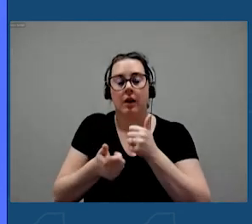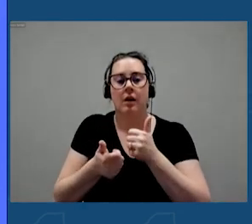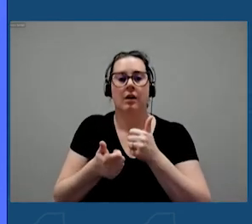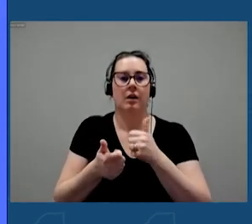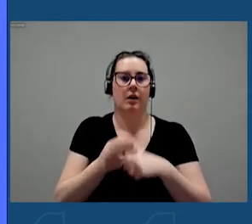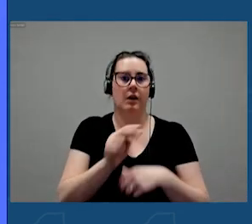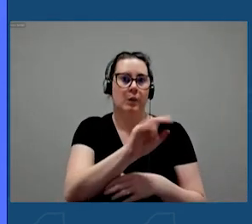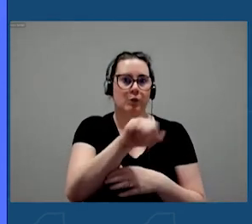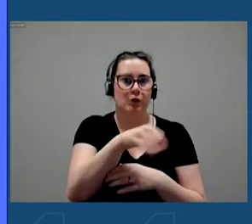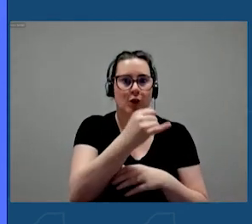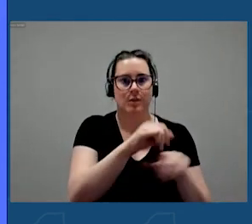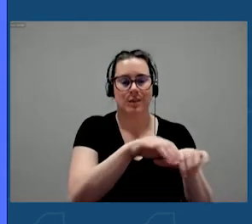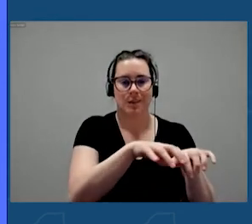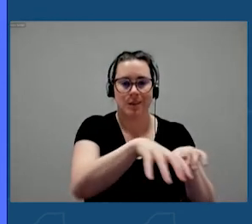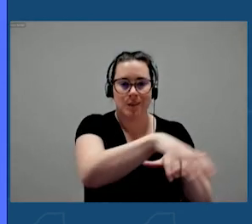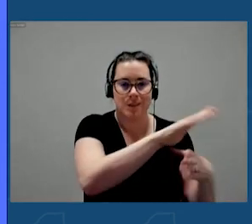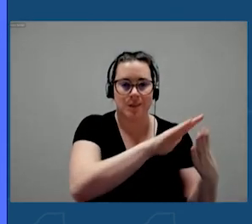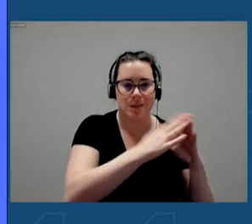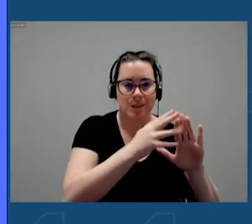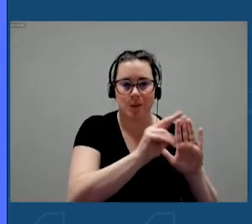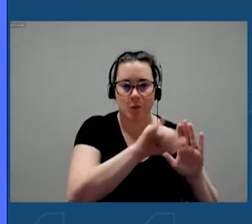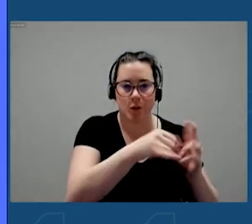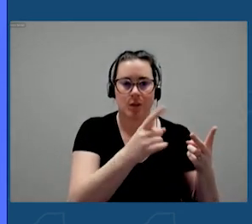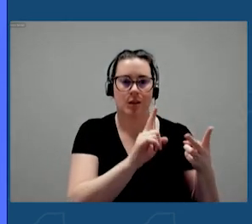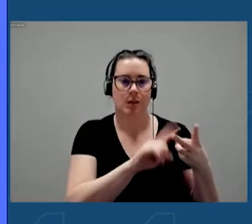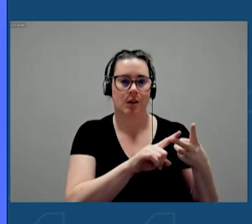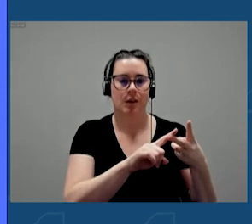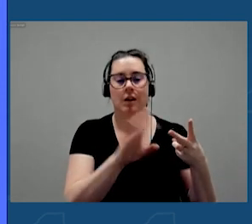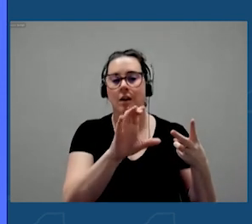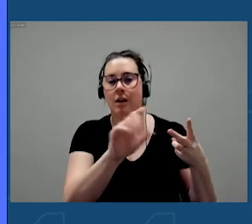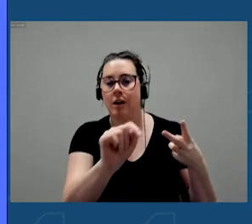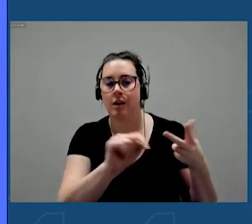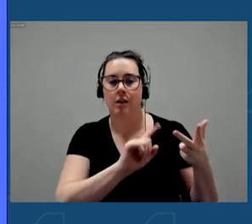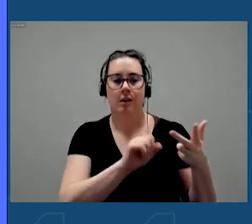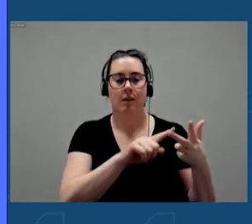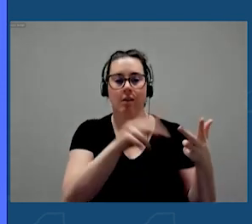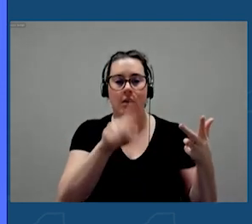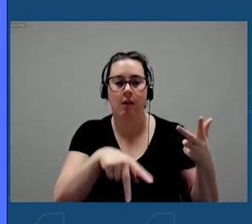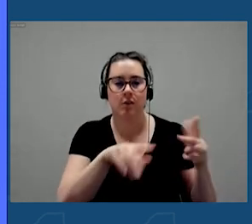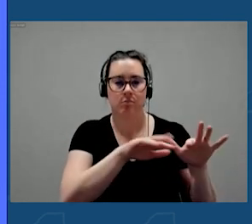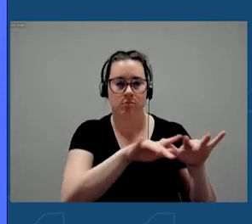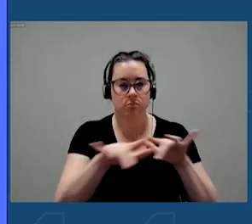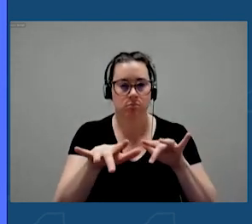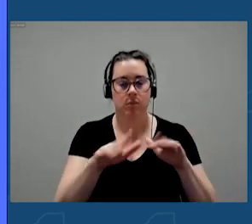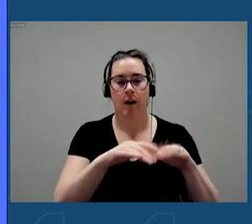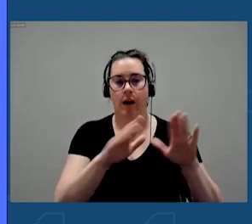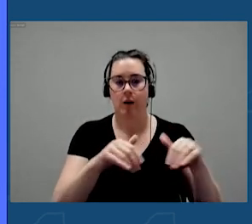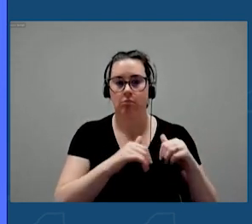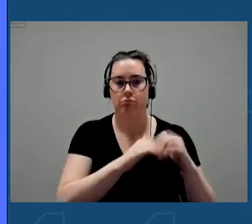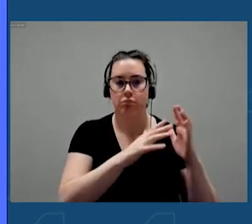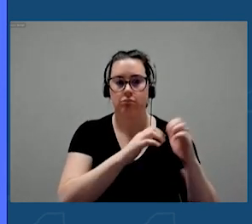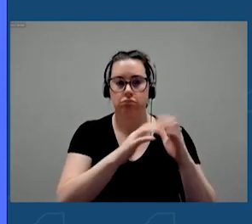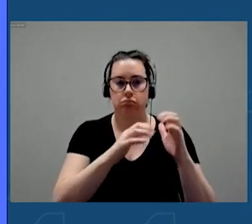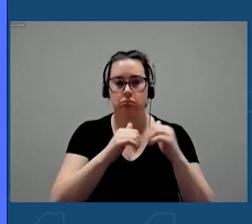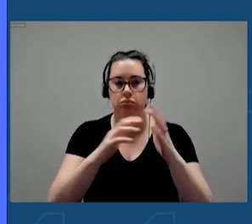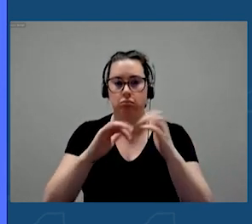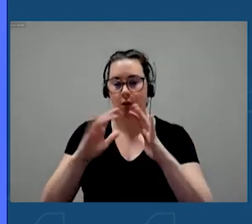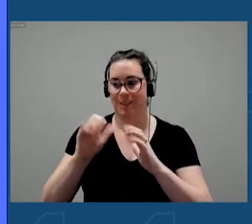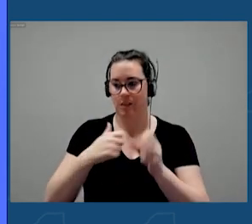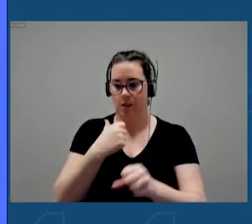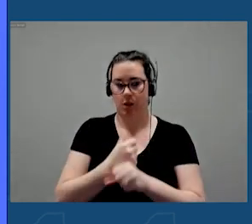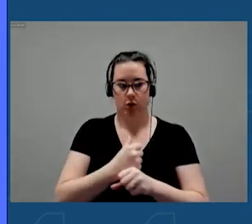Jersey and Connecticut and Philadelphia, where the housing has been built over the last decade. So I've got to make up for lost